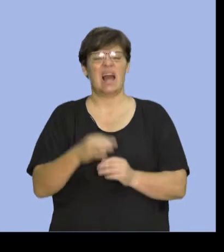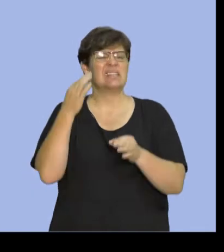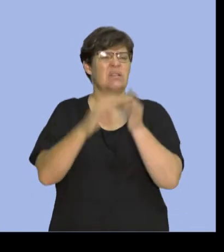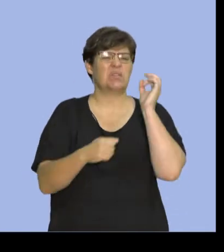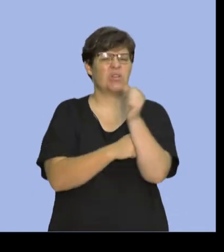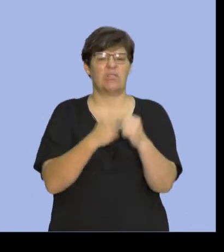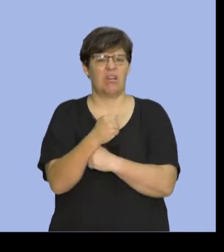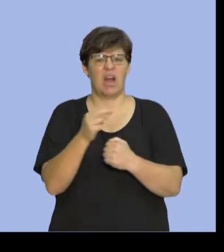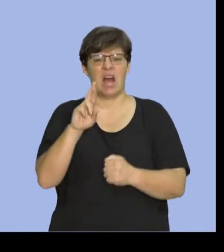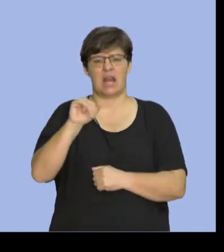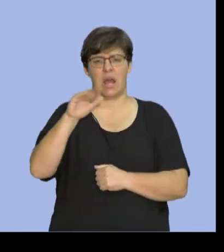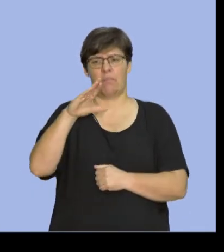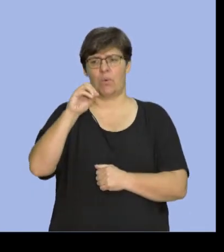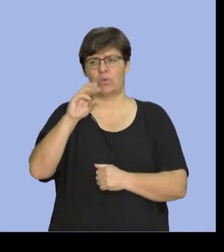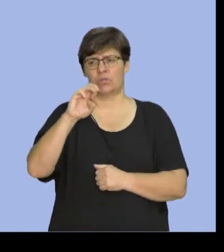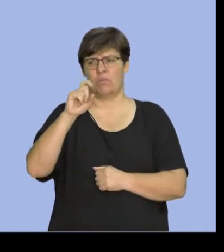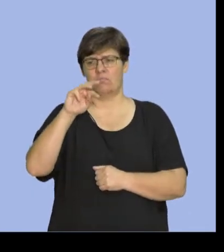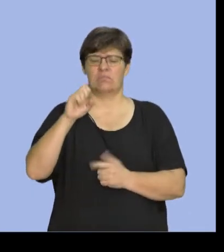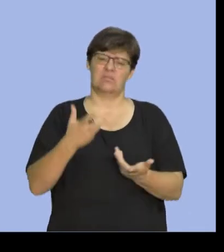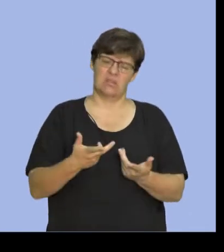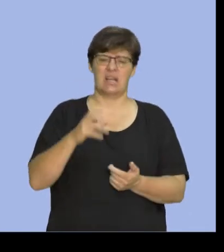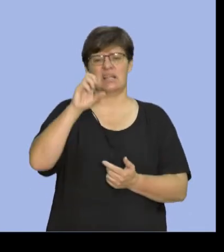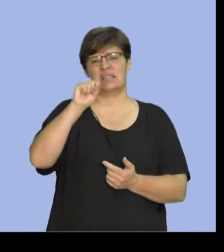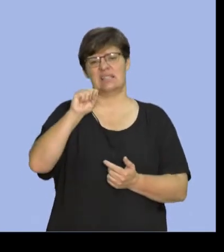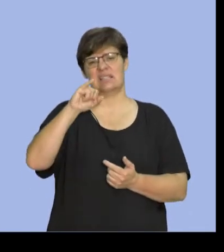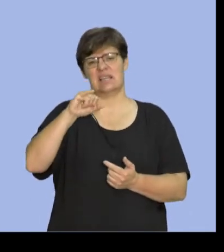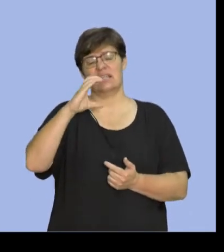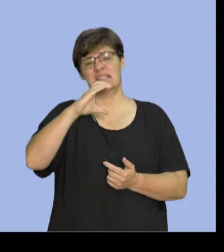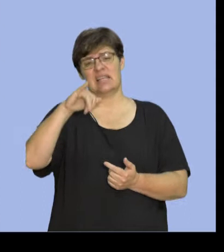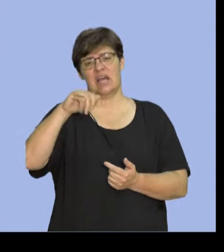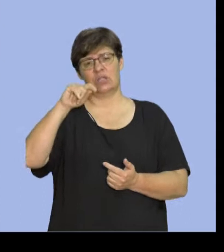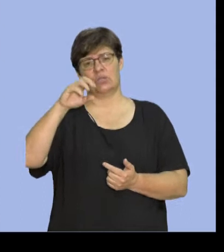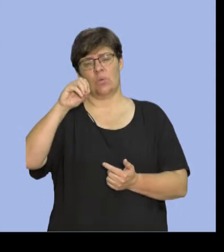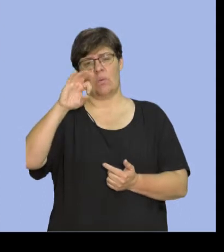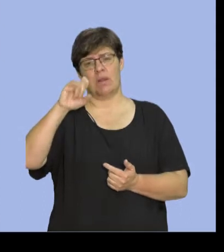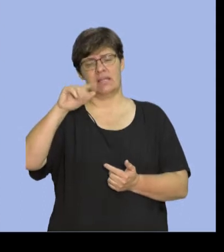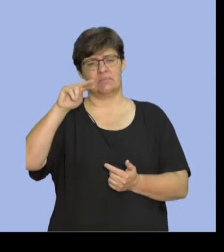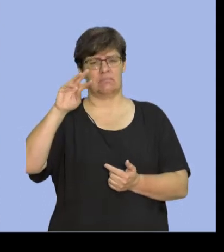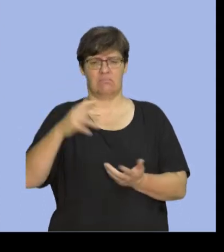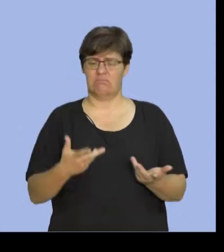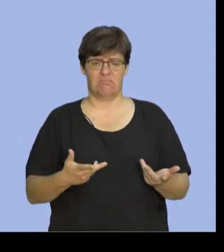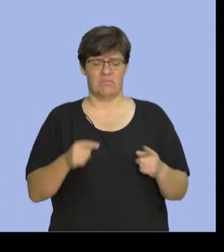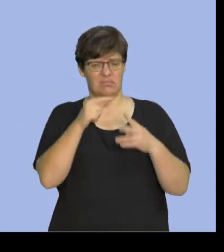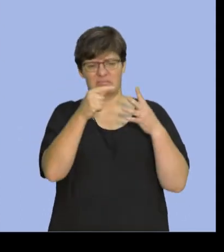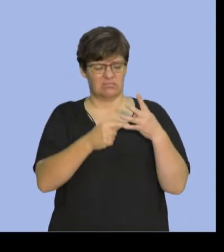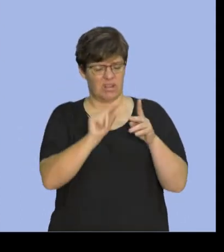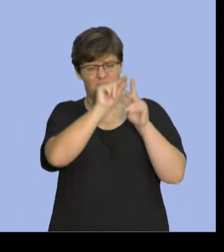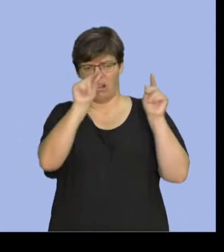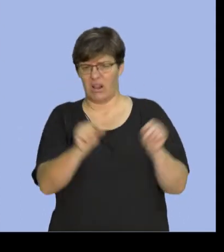ribosomes. It will have a bit of cytoplasm, but clearly no mitochondria, no nucleus